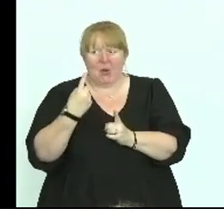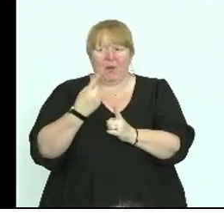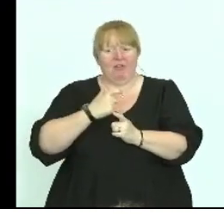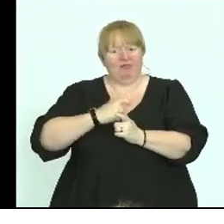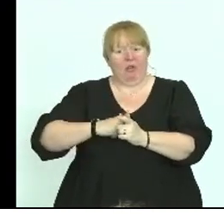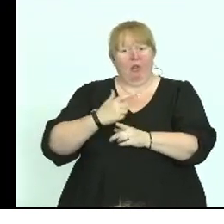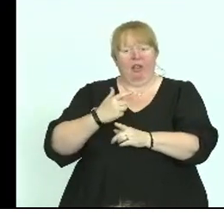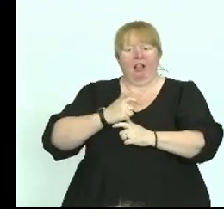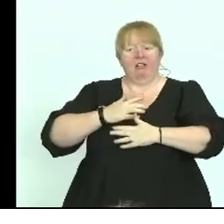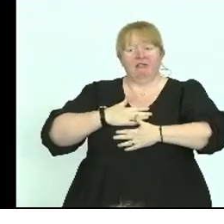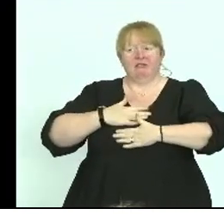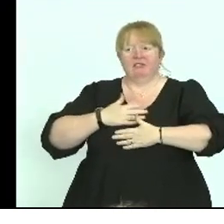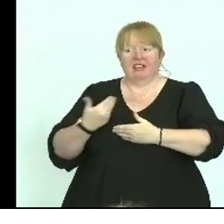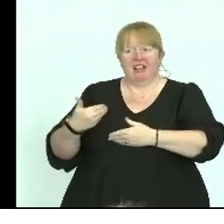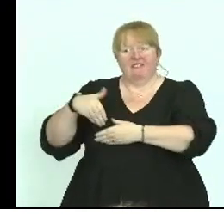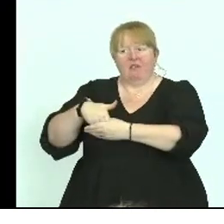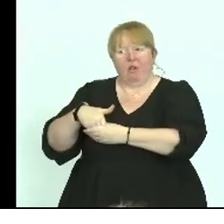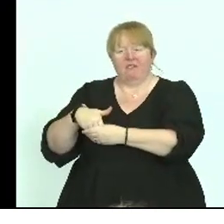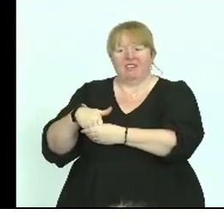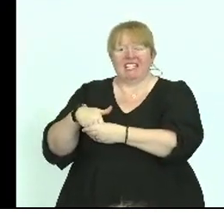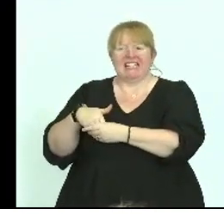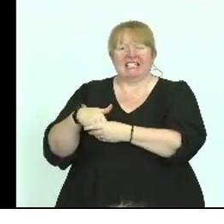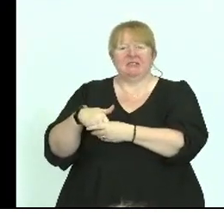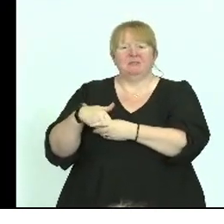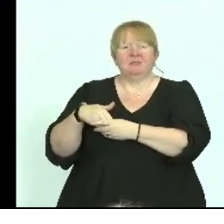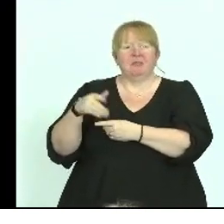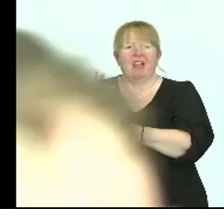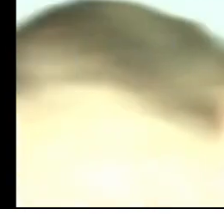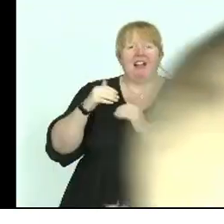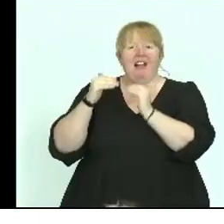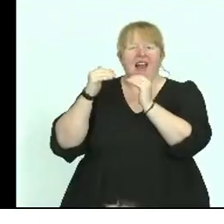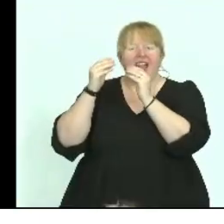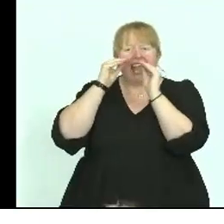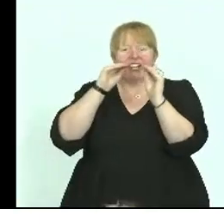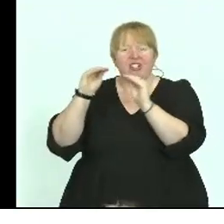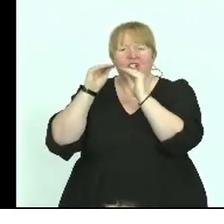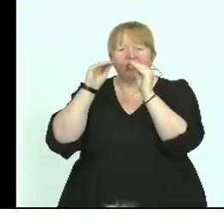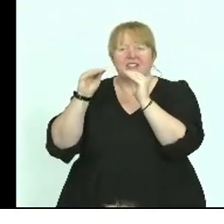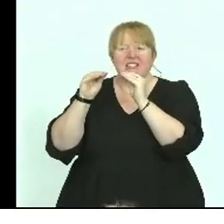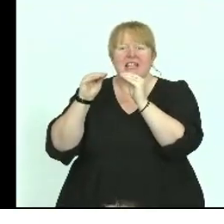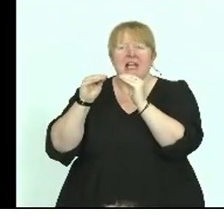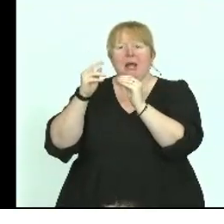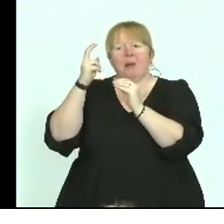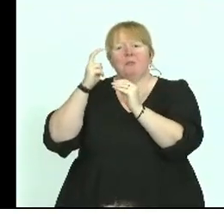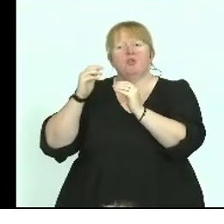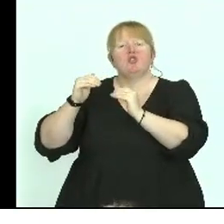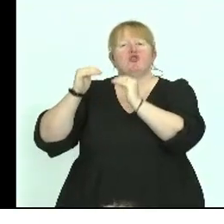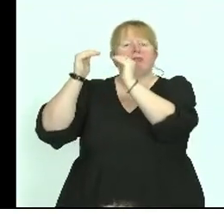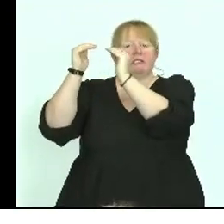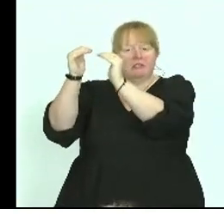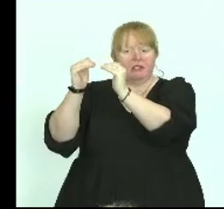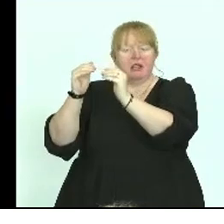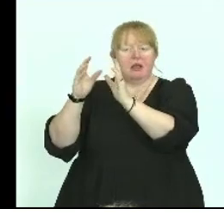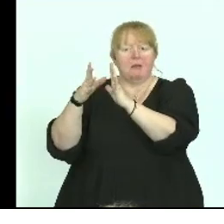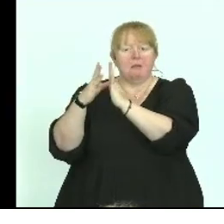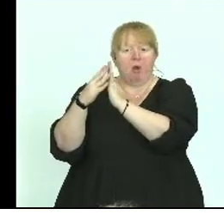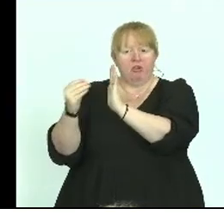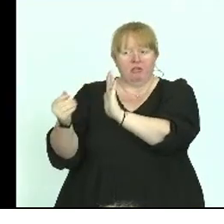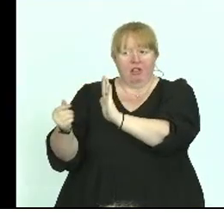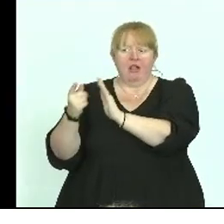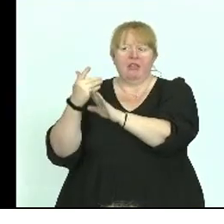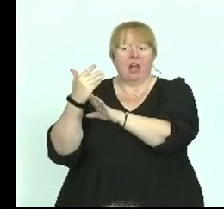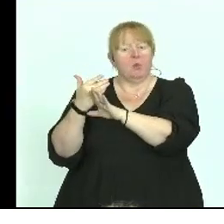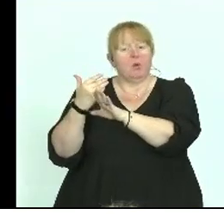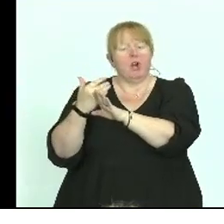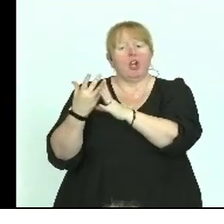is get involved in what we call our higher education maturity model, and that involves working with